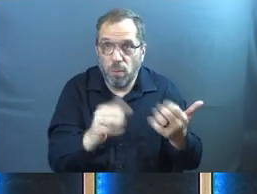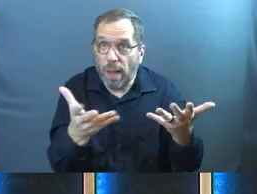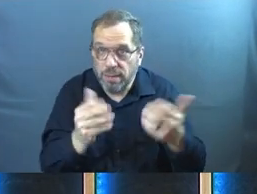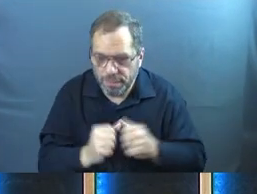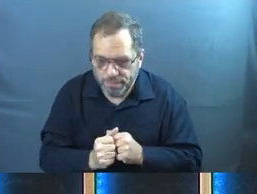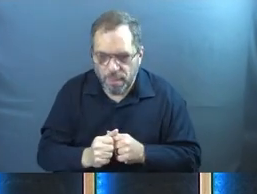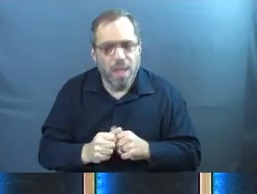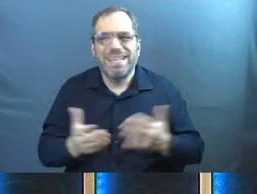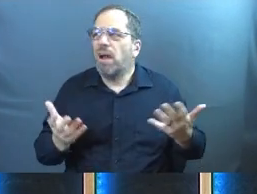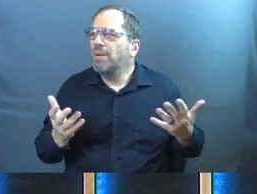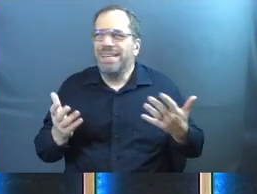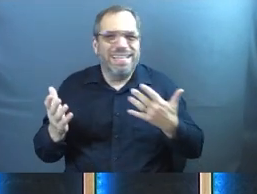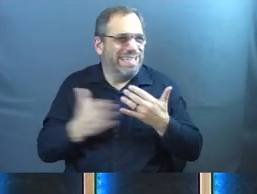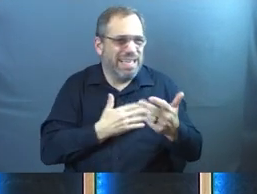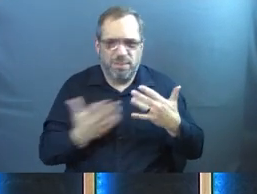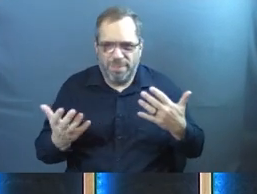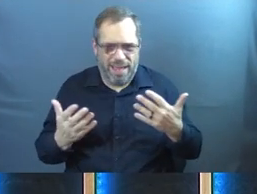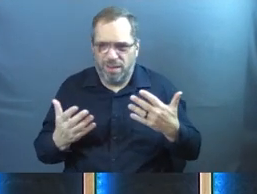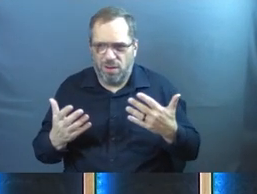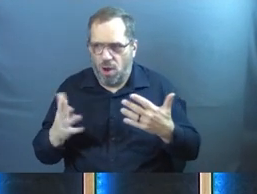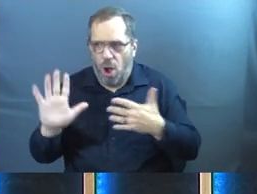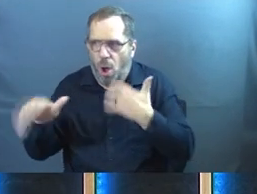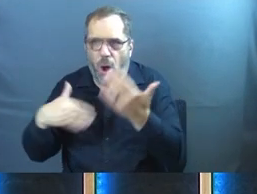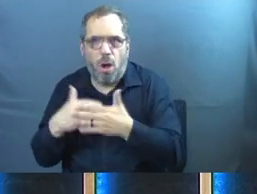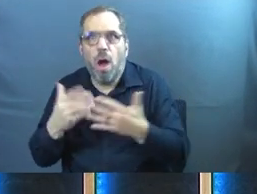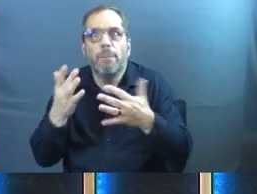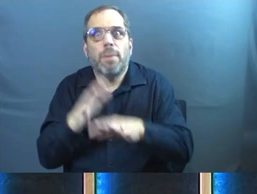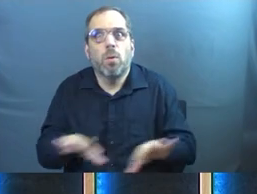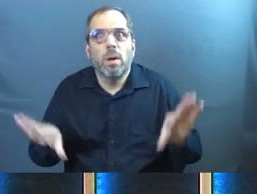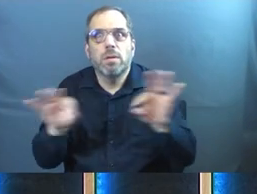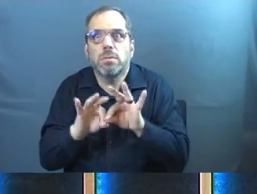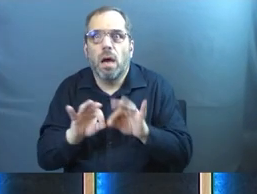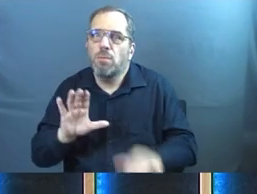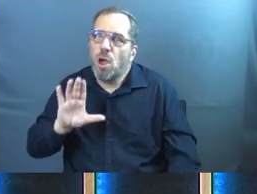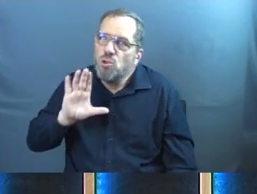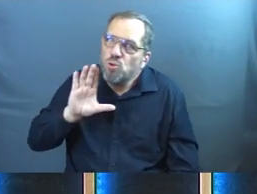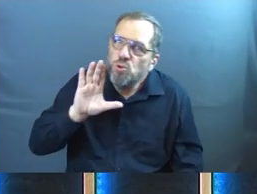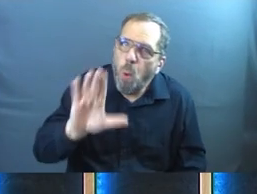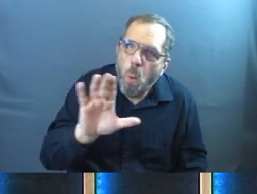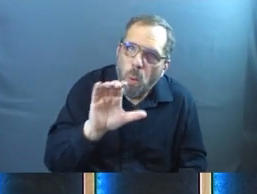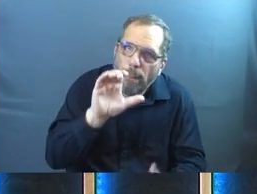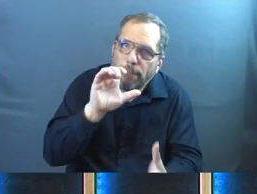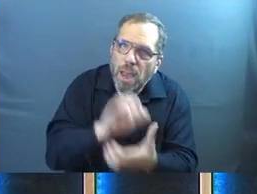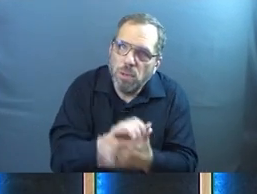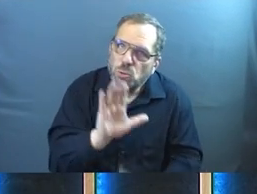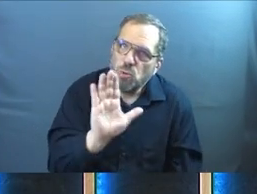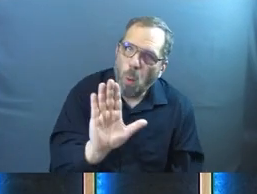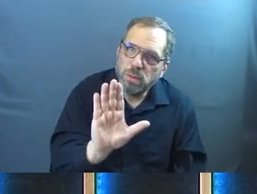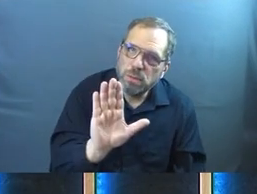love? Because it doesn't matter what all the things are. What matters is your marriage.